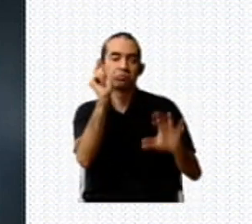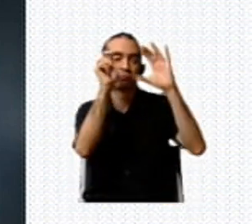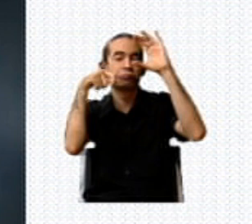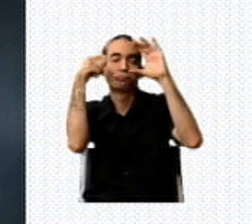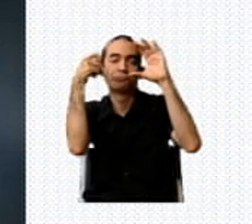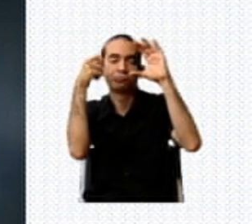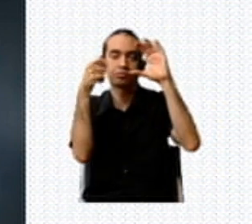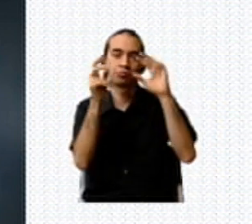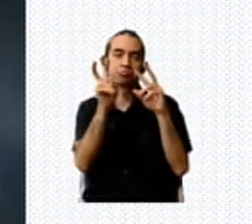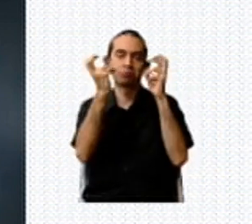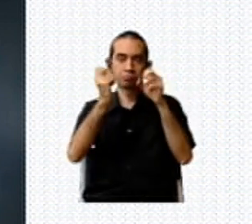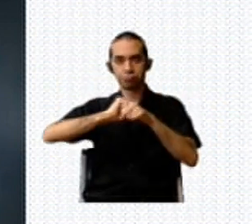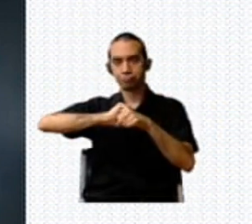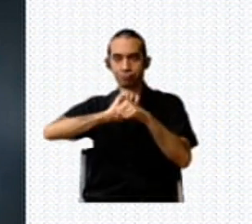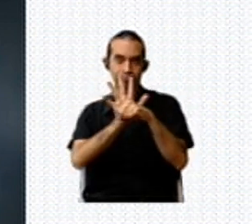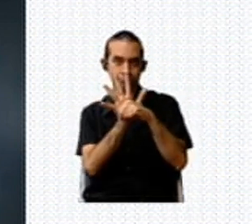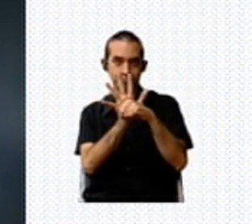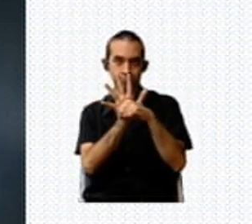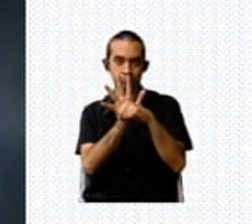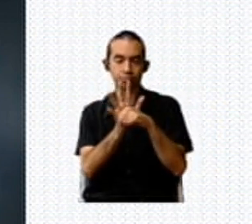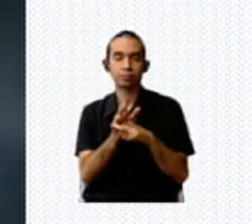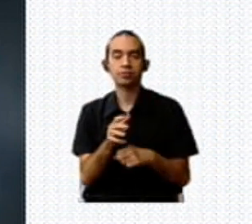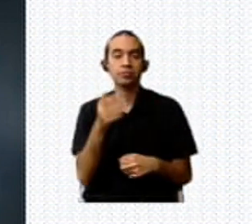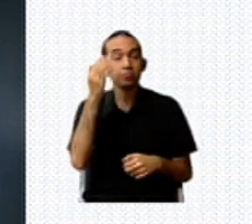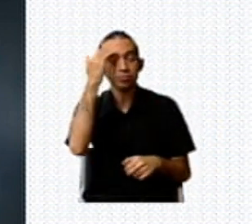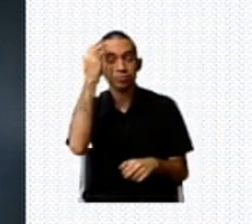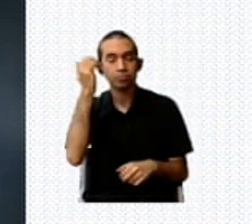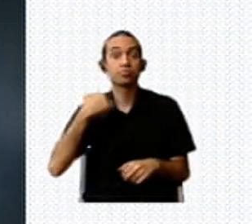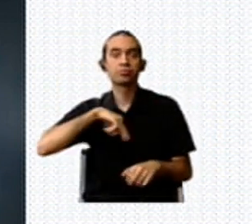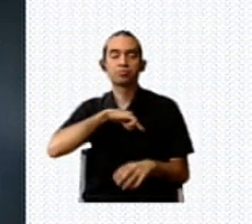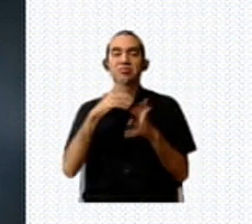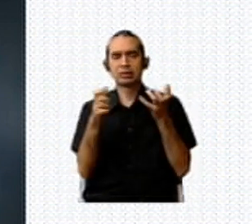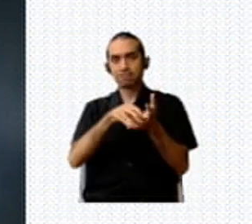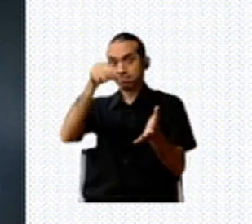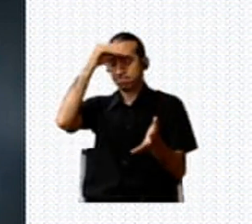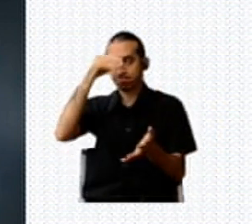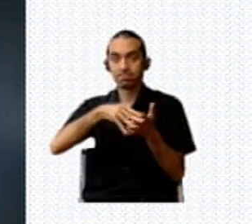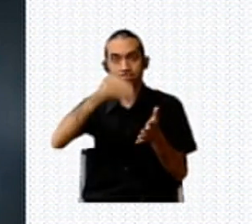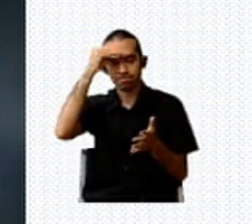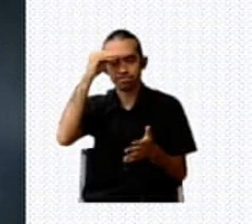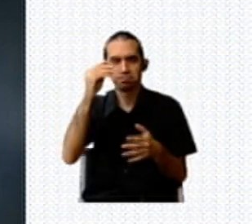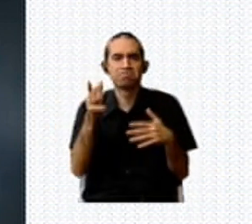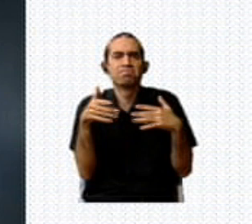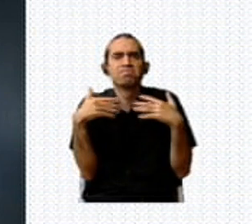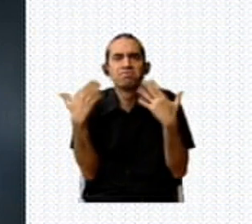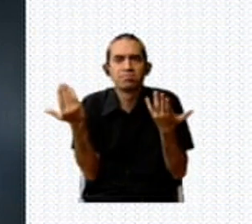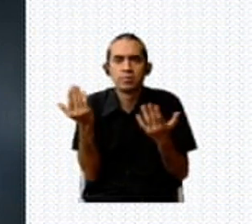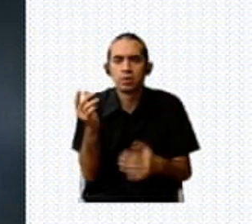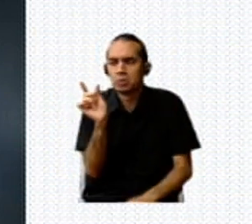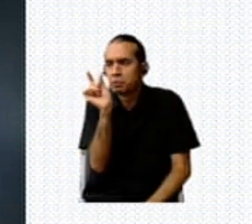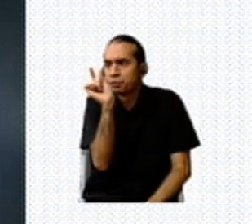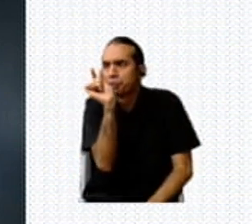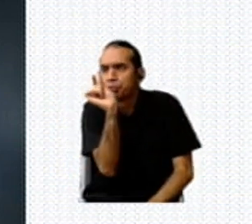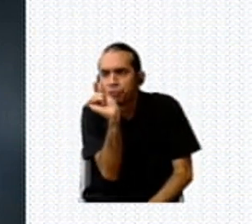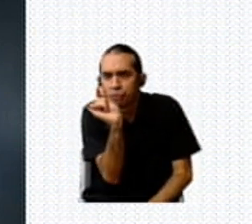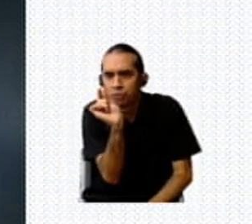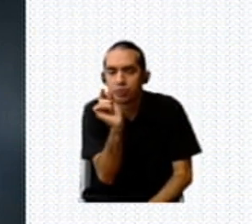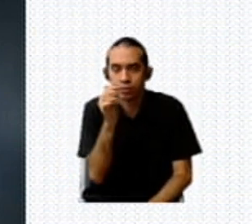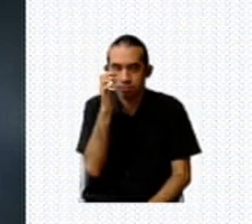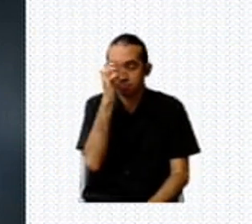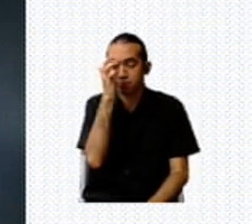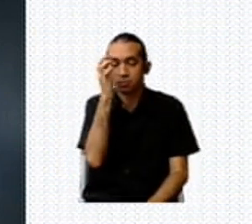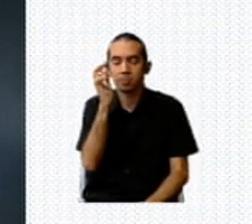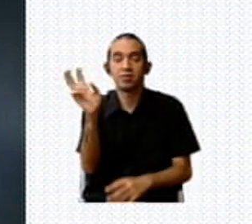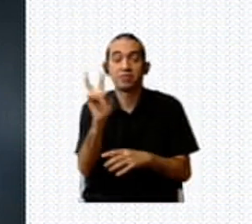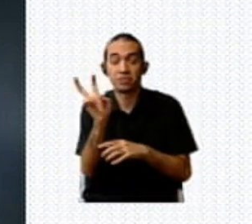video about the coronavirus because we want to learn how tiny is that coronavirus because